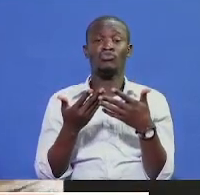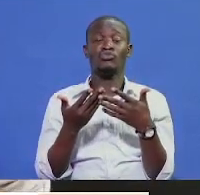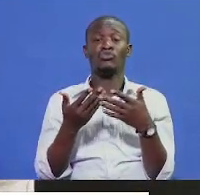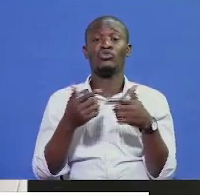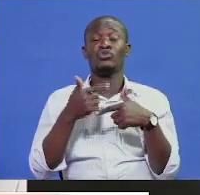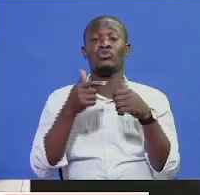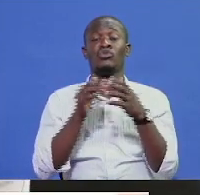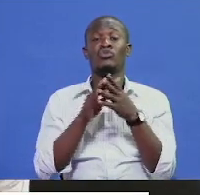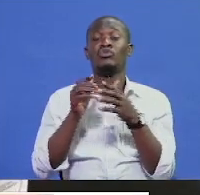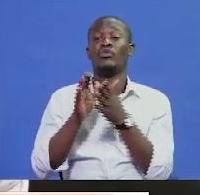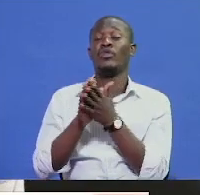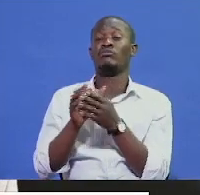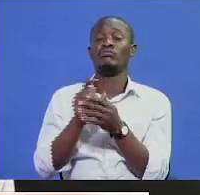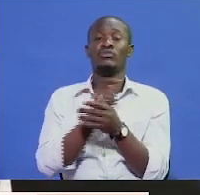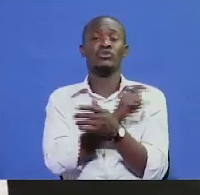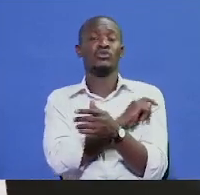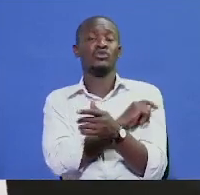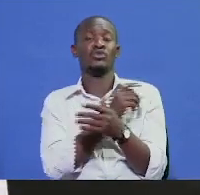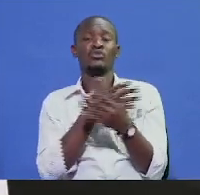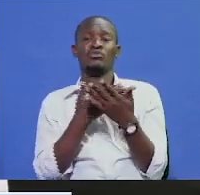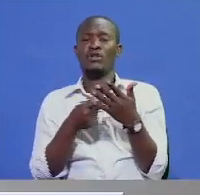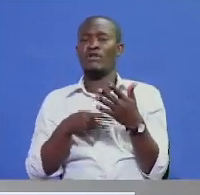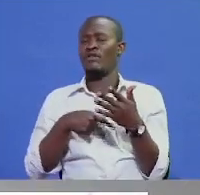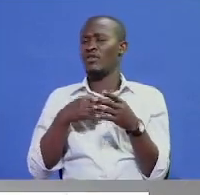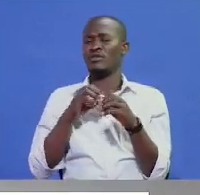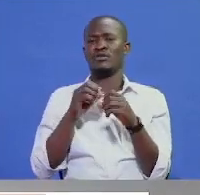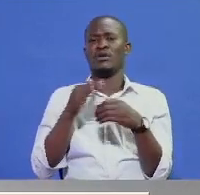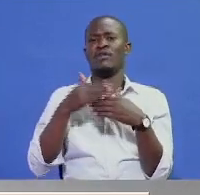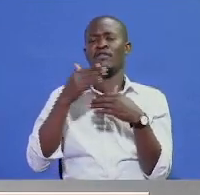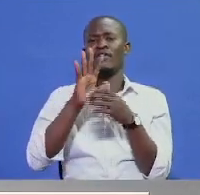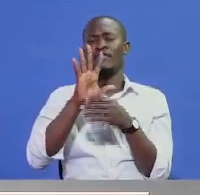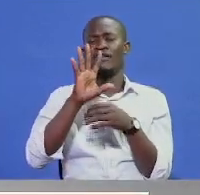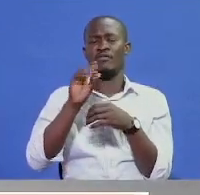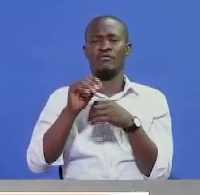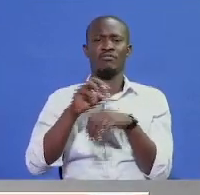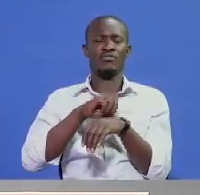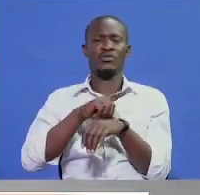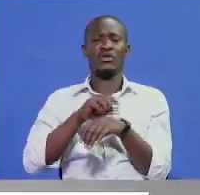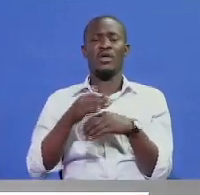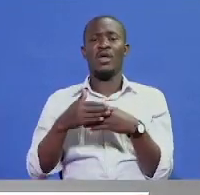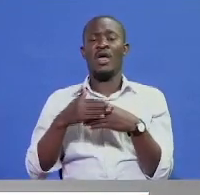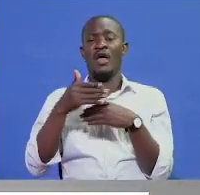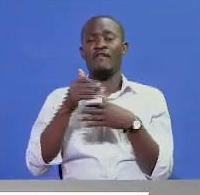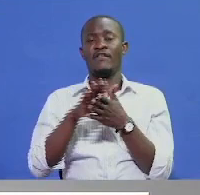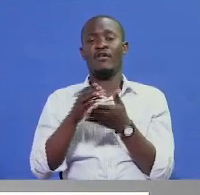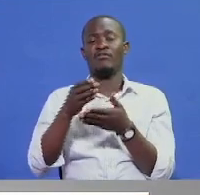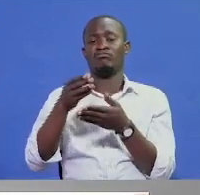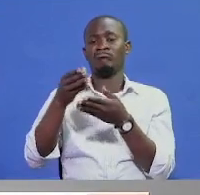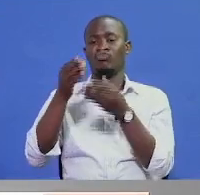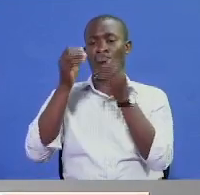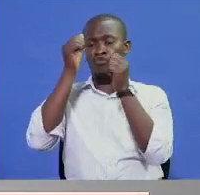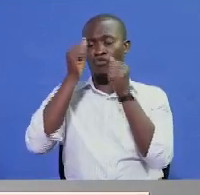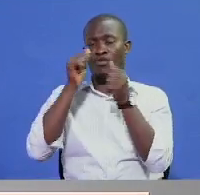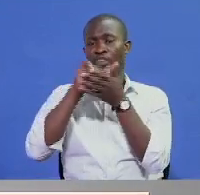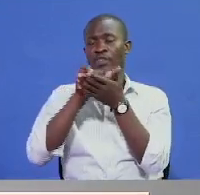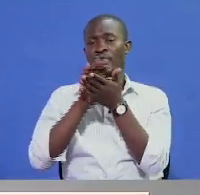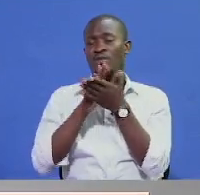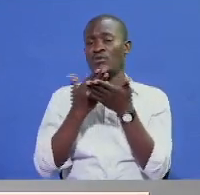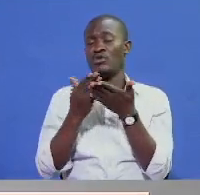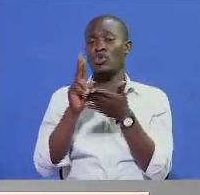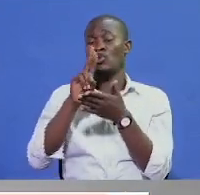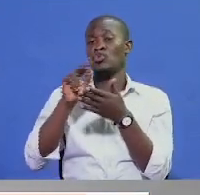go to the bathroom, carry on with you won't feel it after 5 minutes. Baada ya kuvaa kikombe hiki, mtumiaji